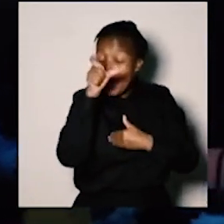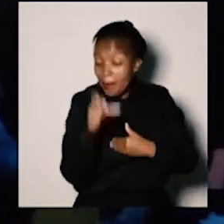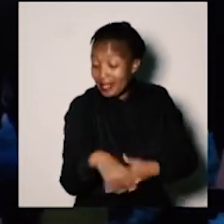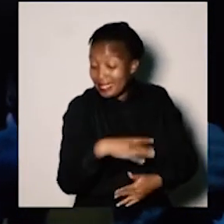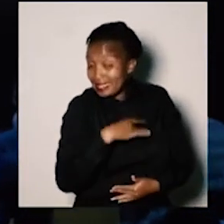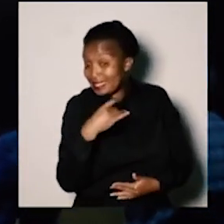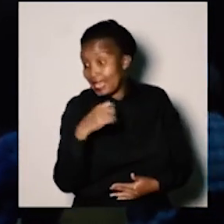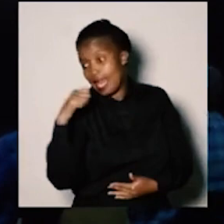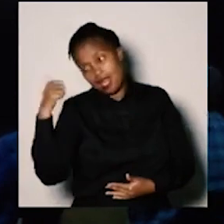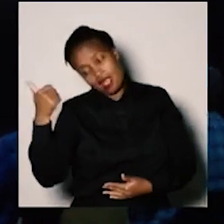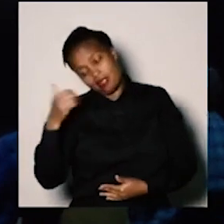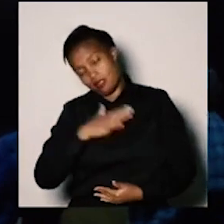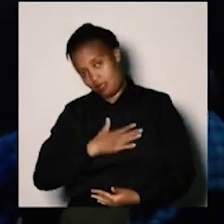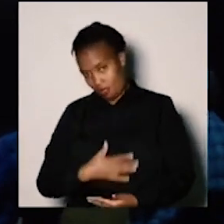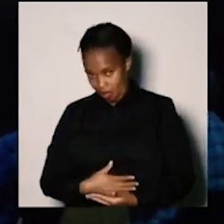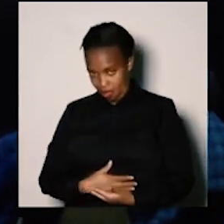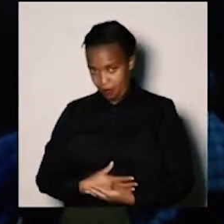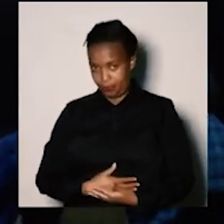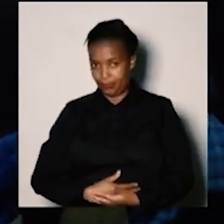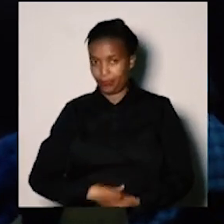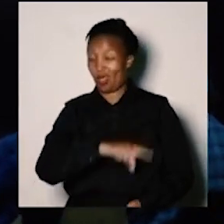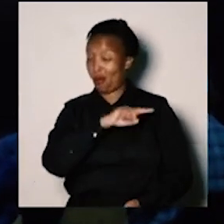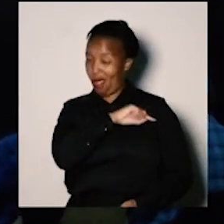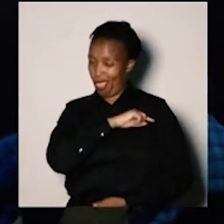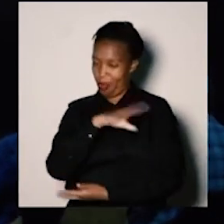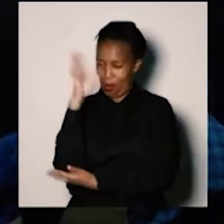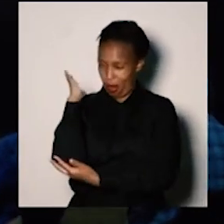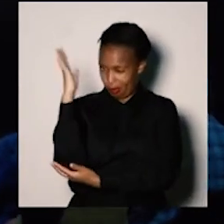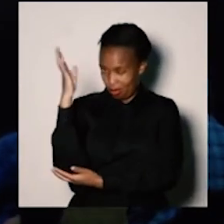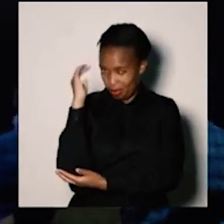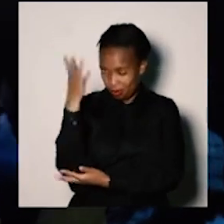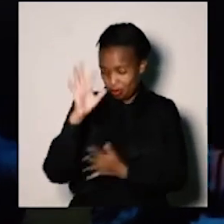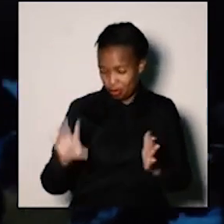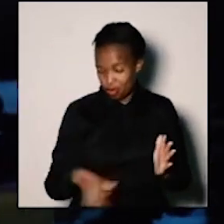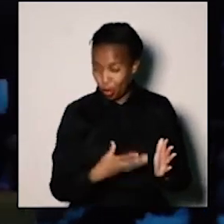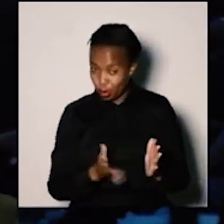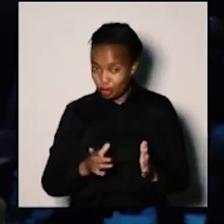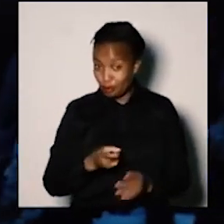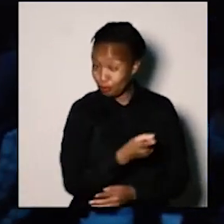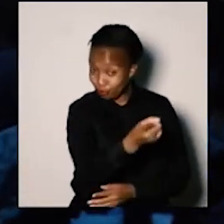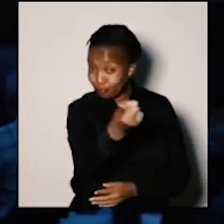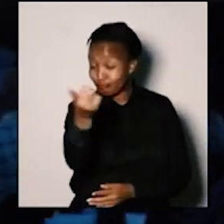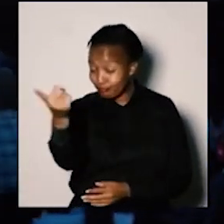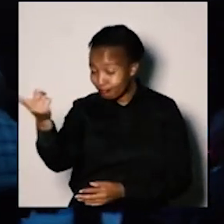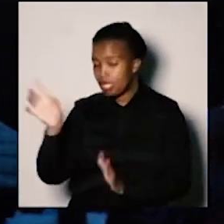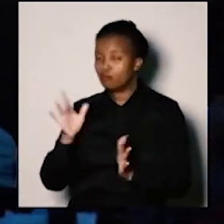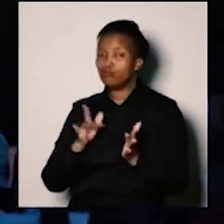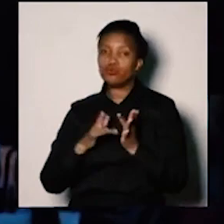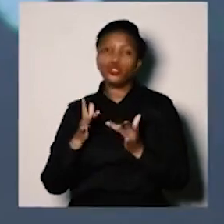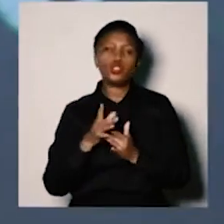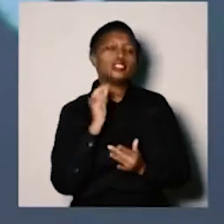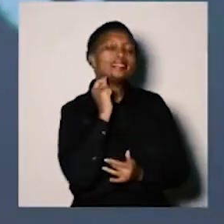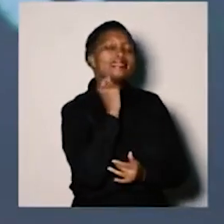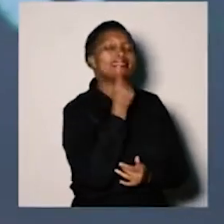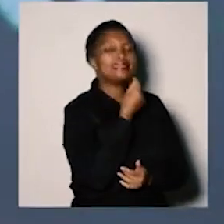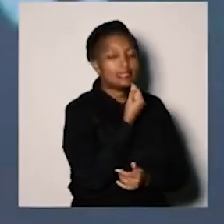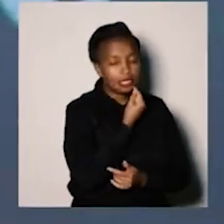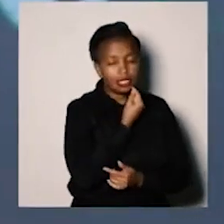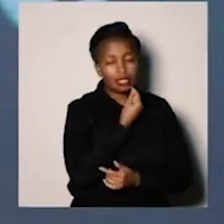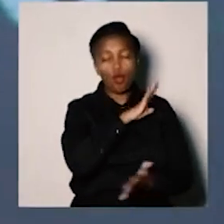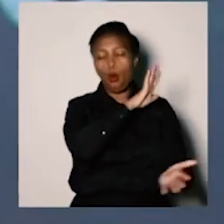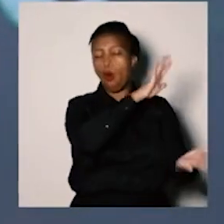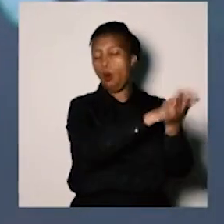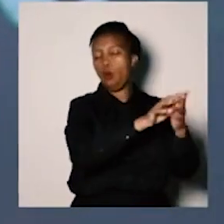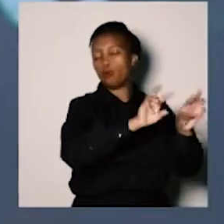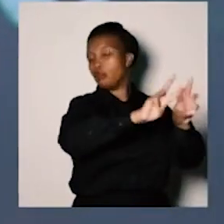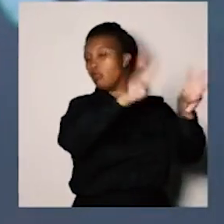Sunday, so that we can preach the gospel to them. So Jesus says, go into all